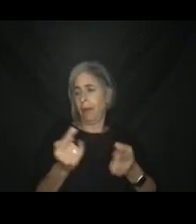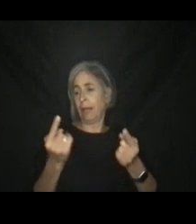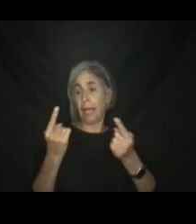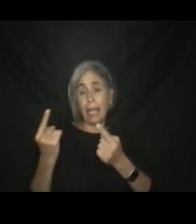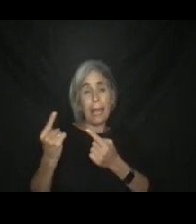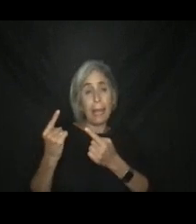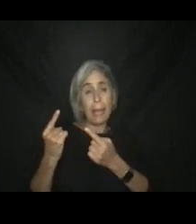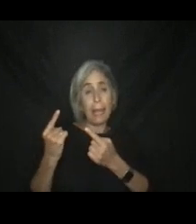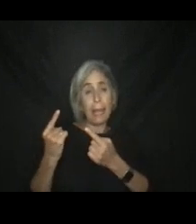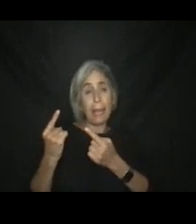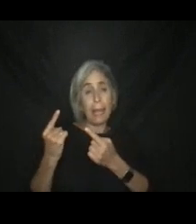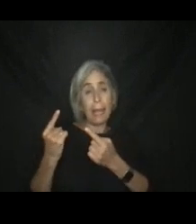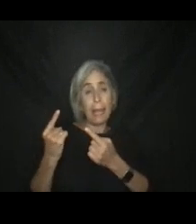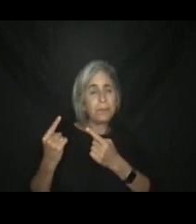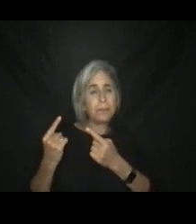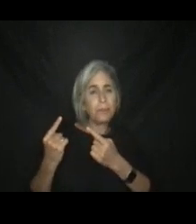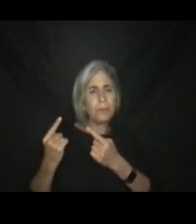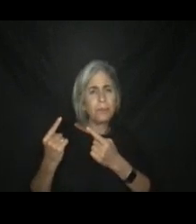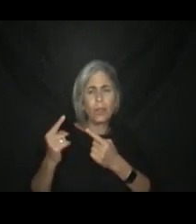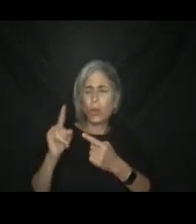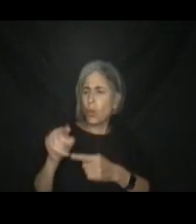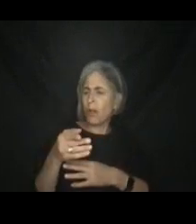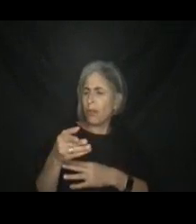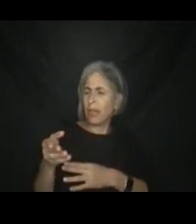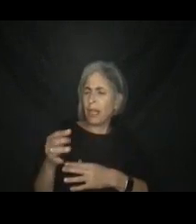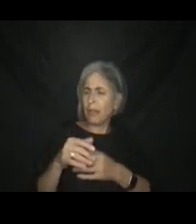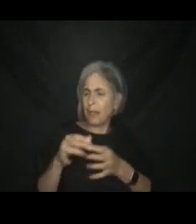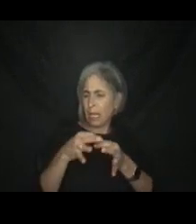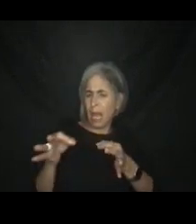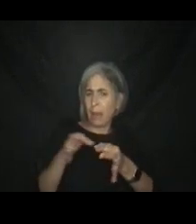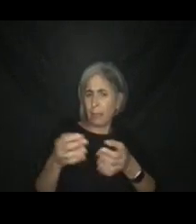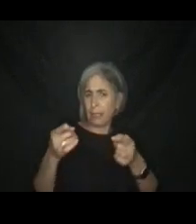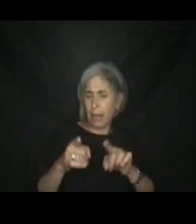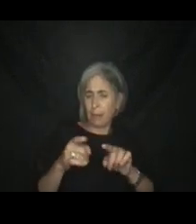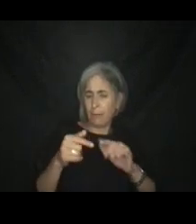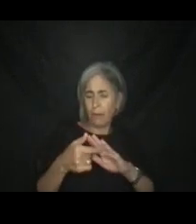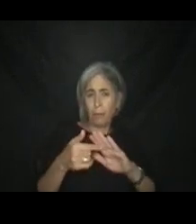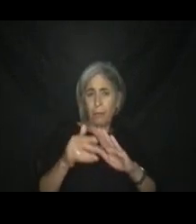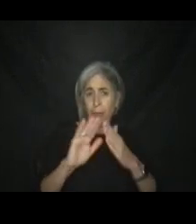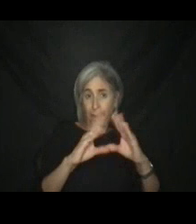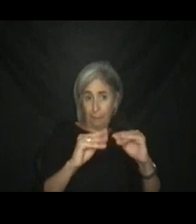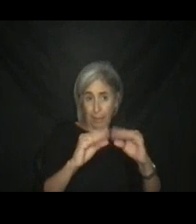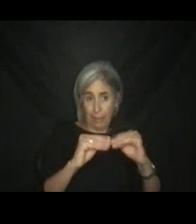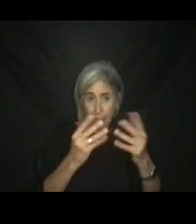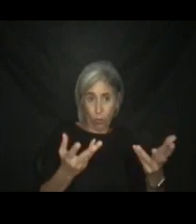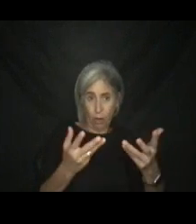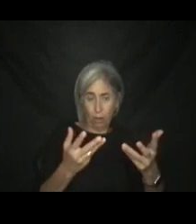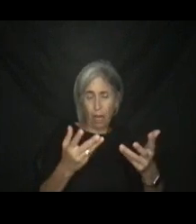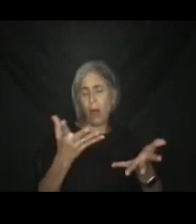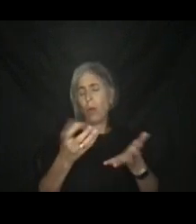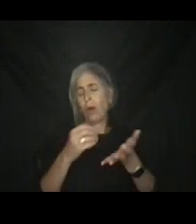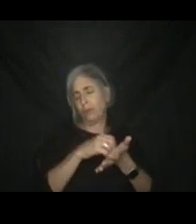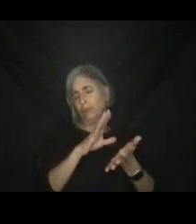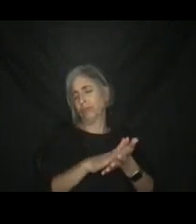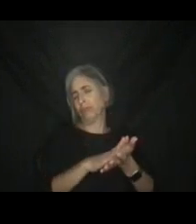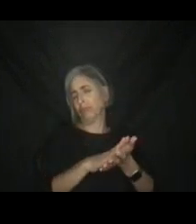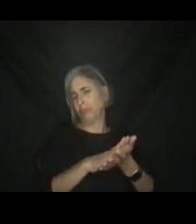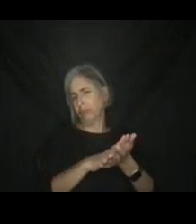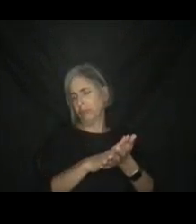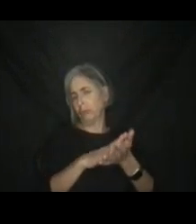out. One of the comments that came out in the community meeting that I just wanted to stress and just put on record was there was